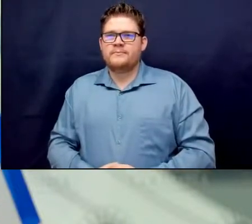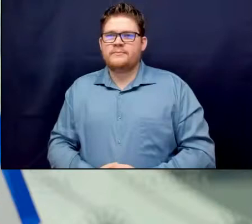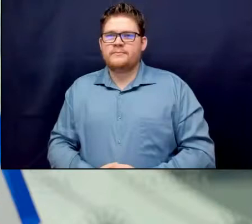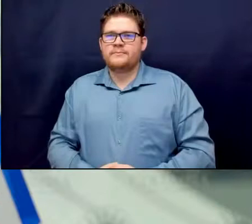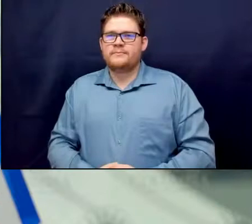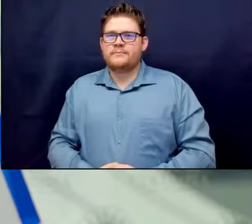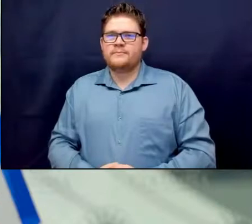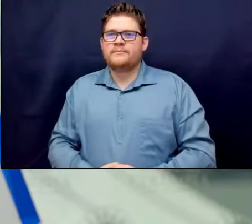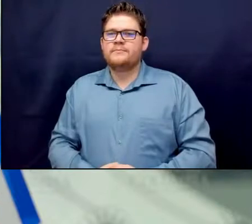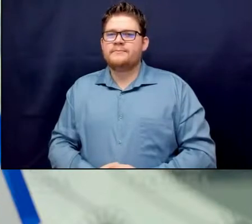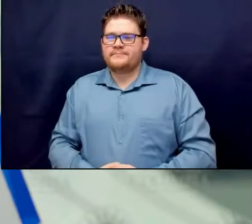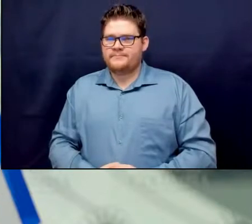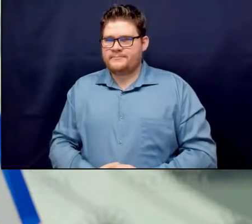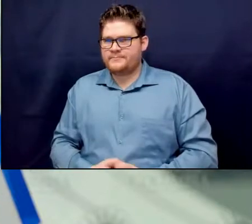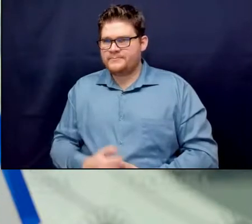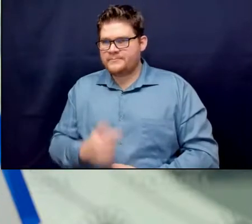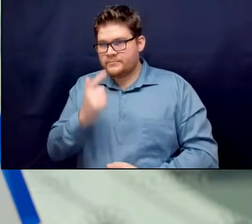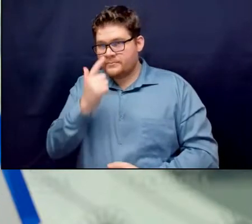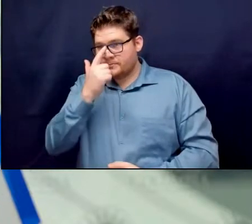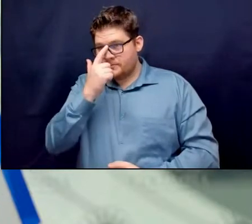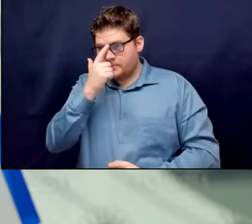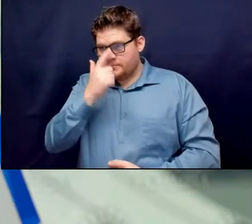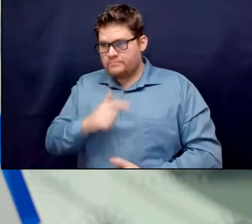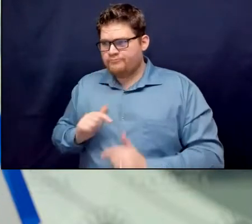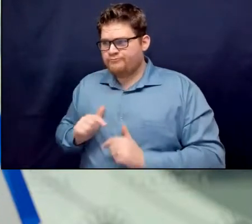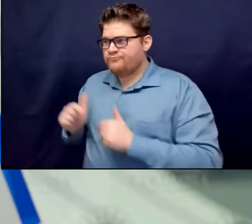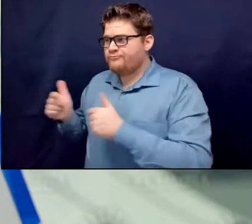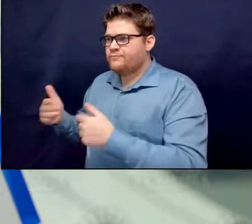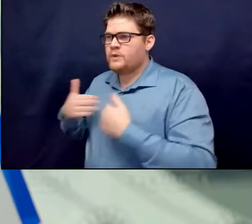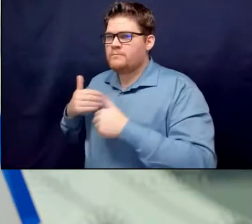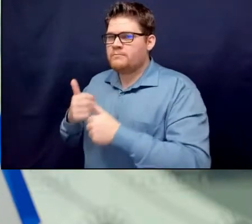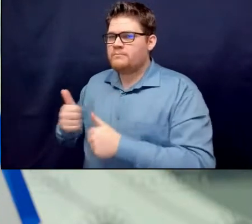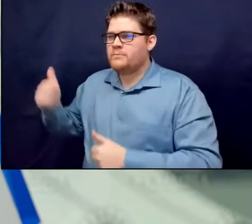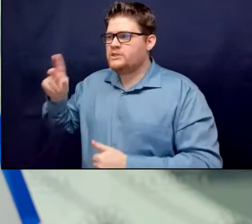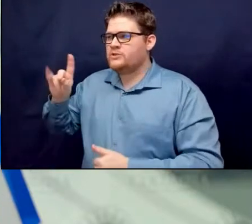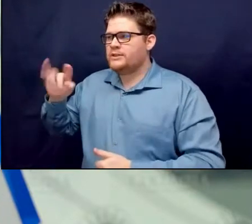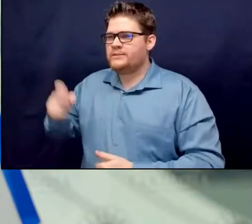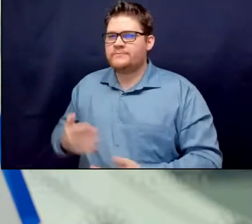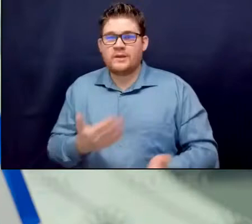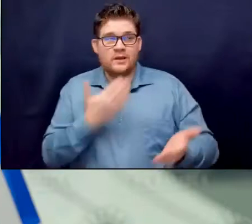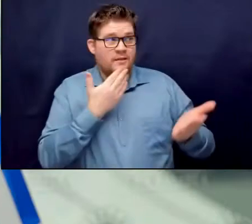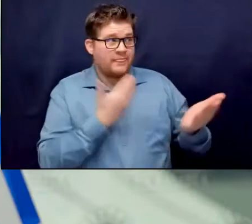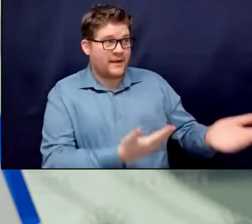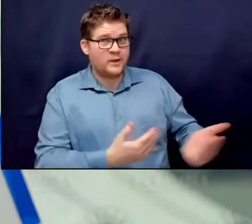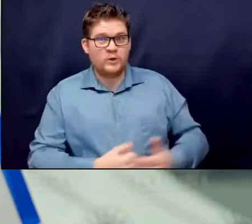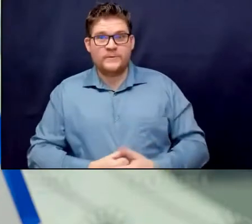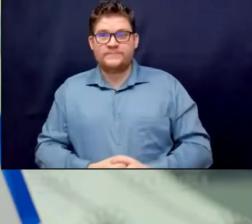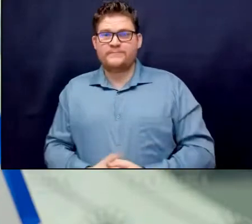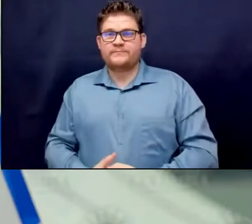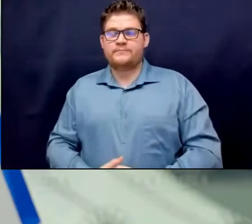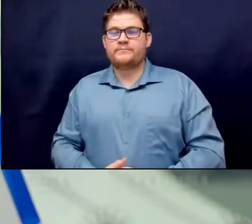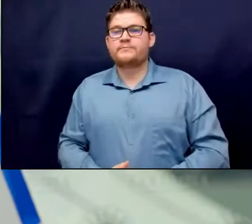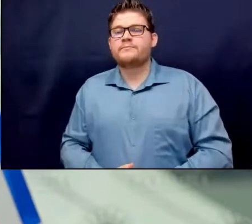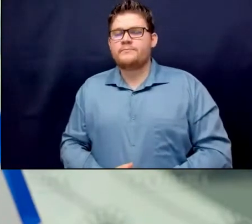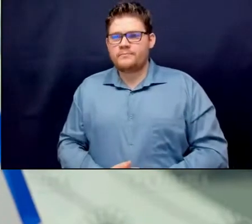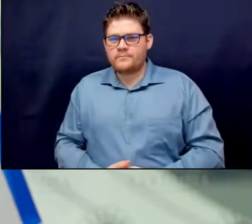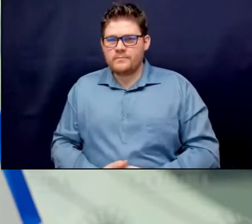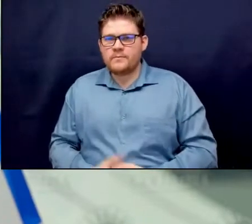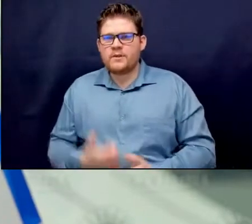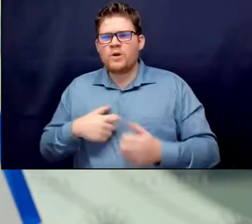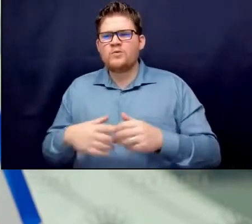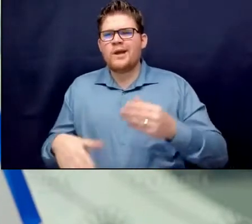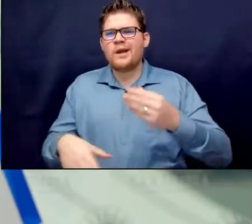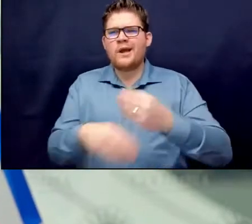Thank you very much, Dr. Henry. And I wanted to today to follow up, first of all, by saying that the